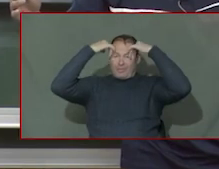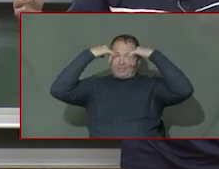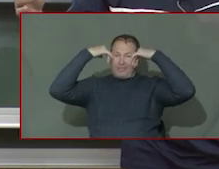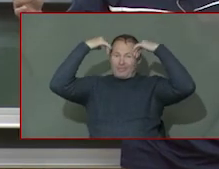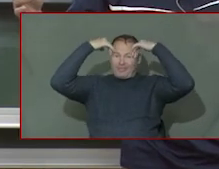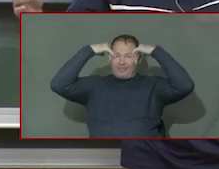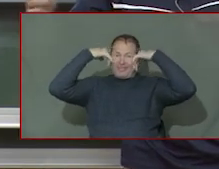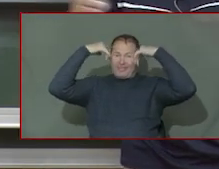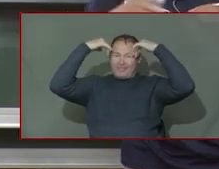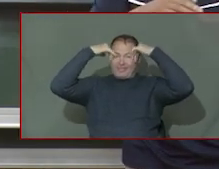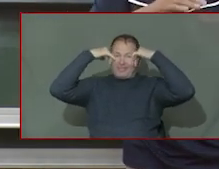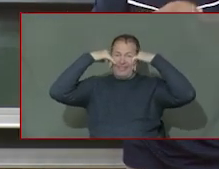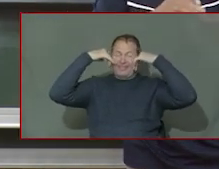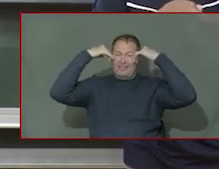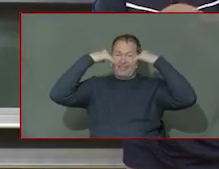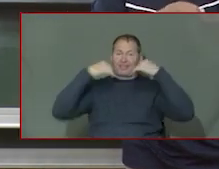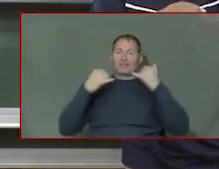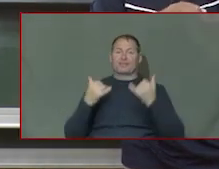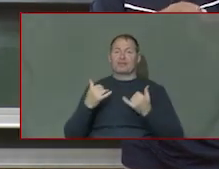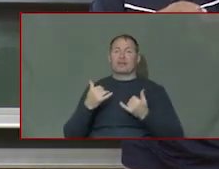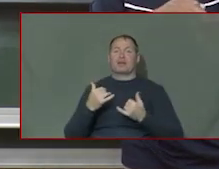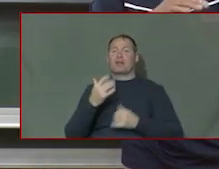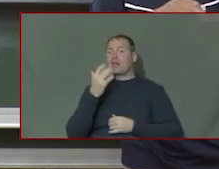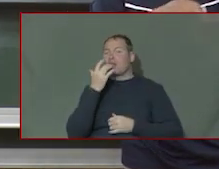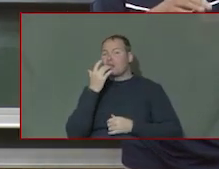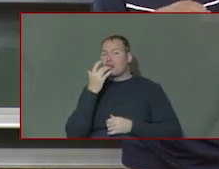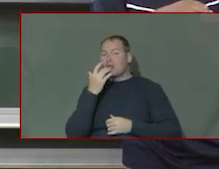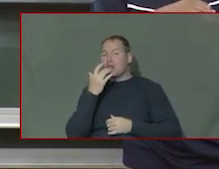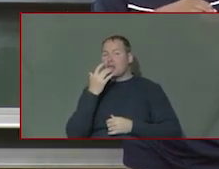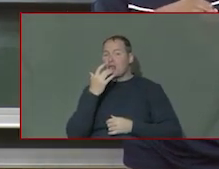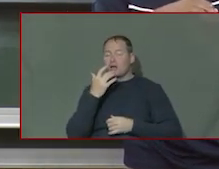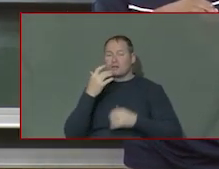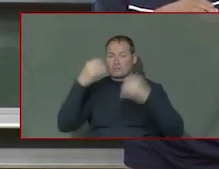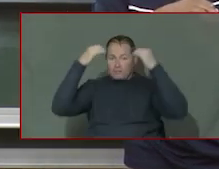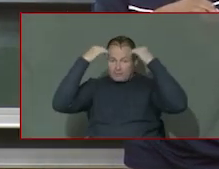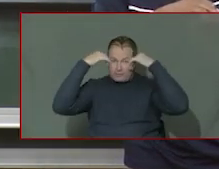sweating. Do we lose salts through our sweat?